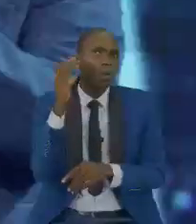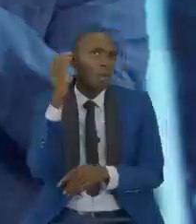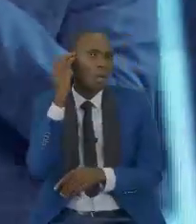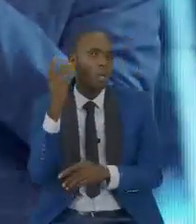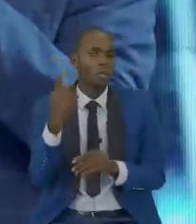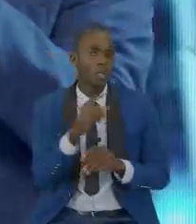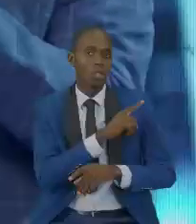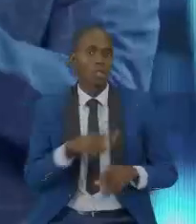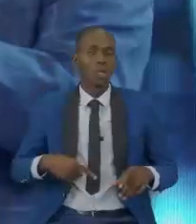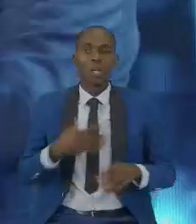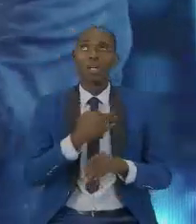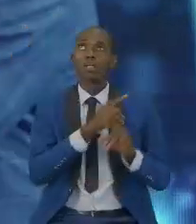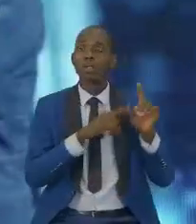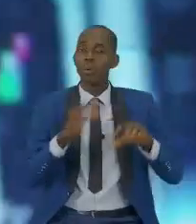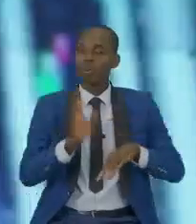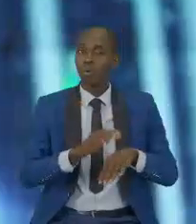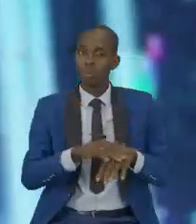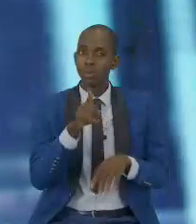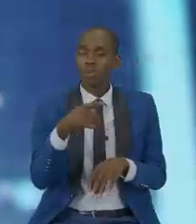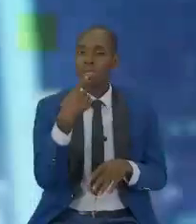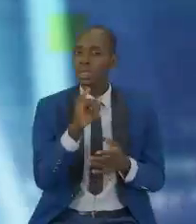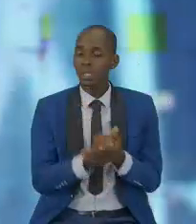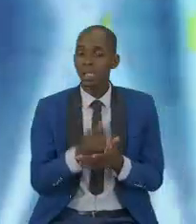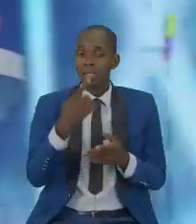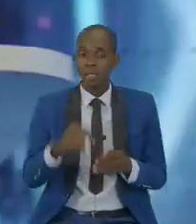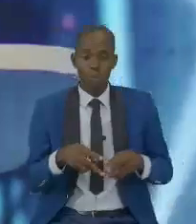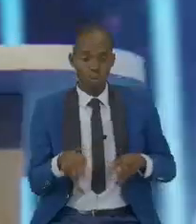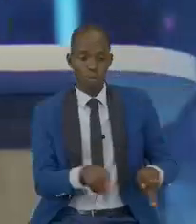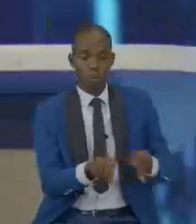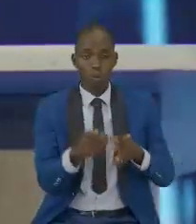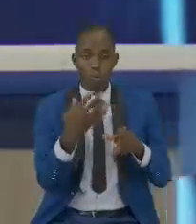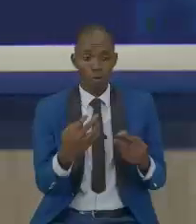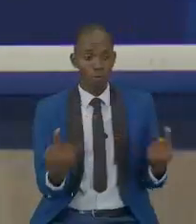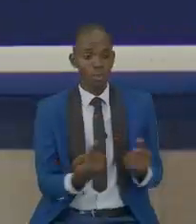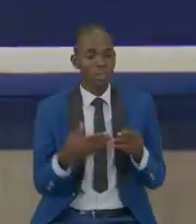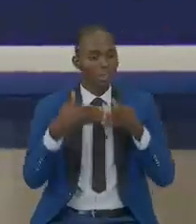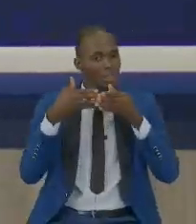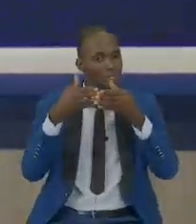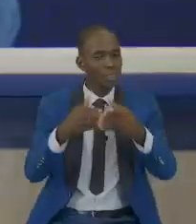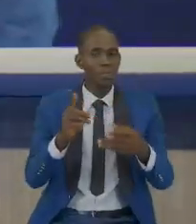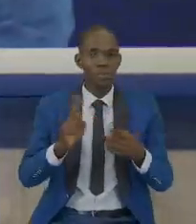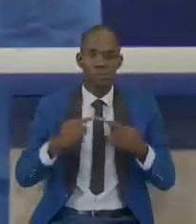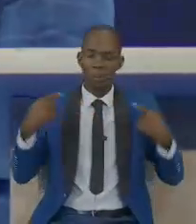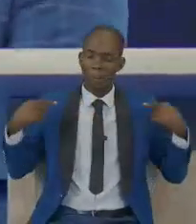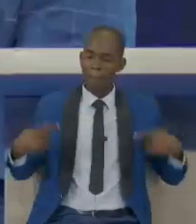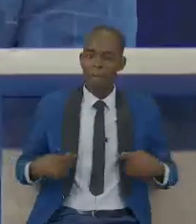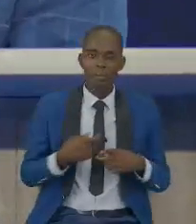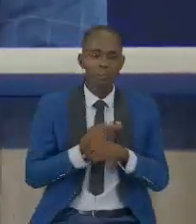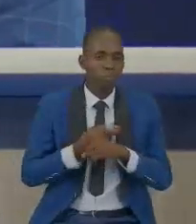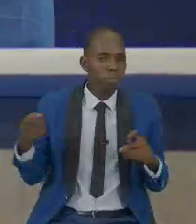of sin leads to affliction and leads to the furnace. The path